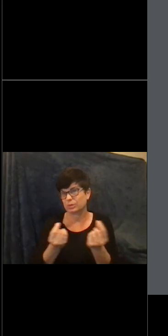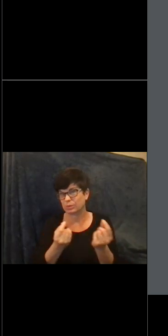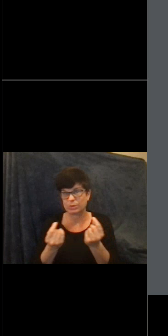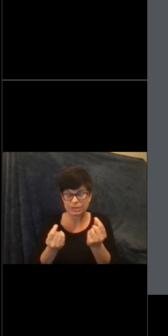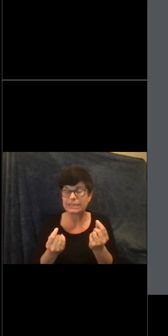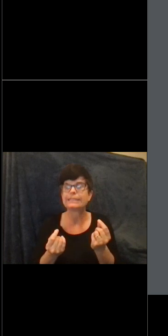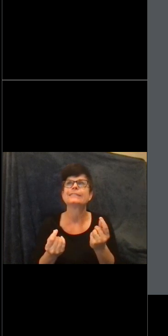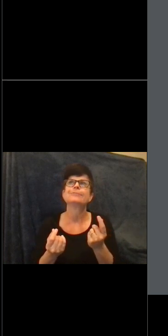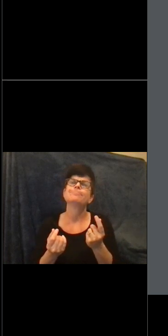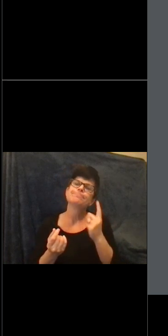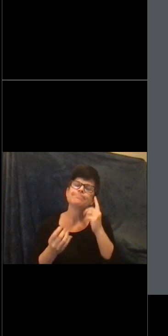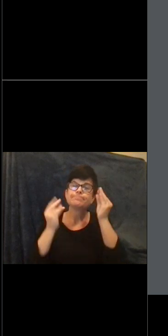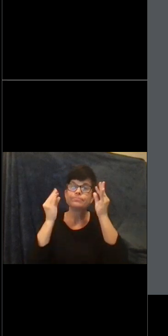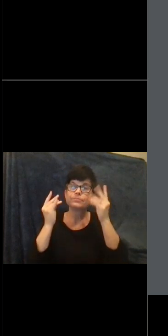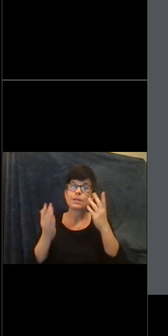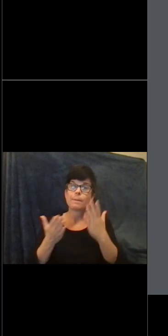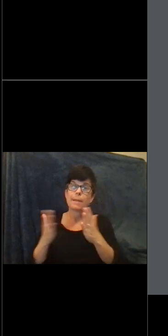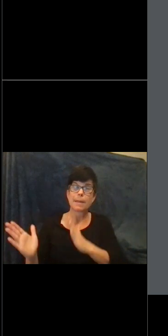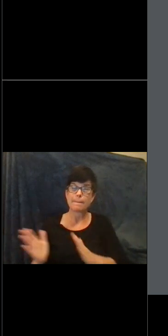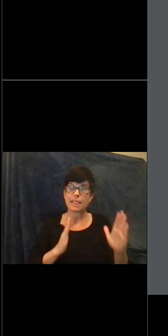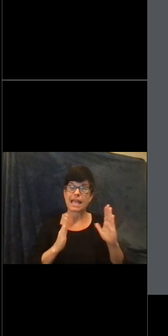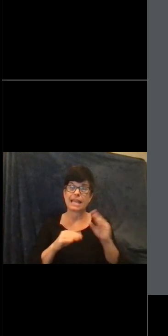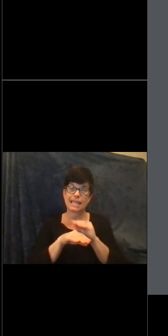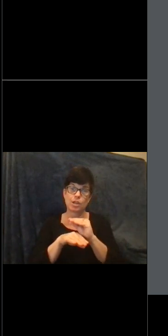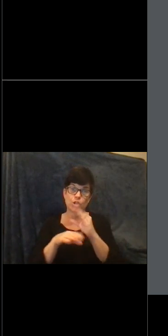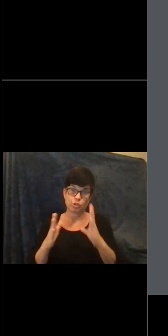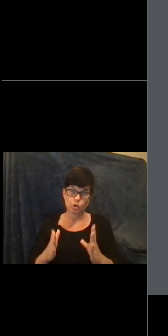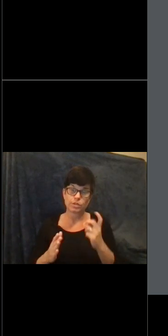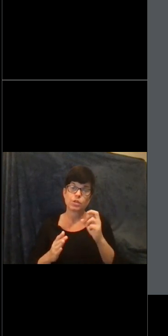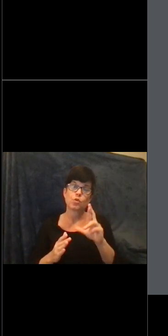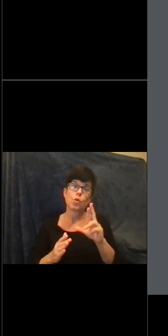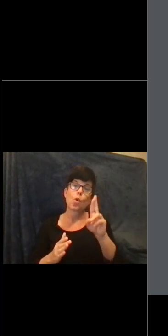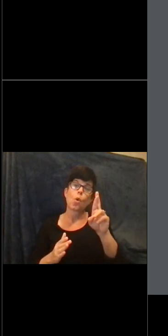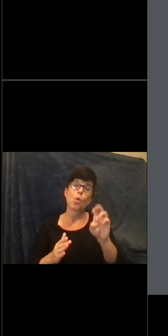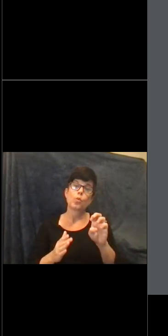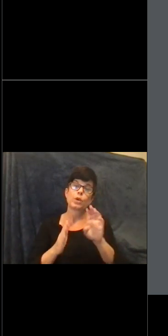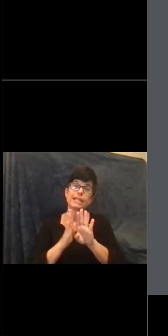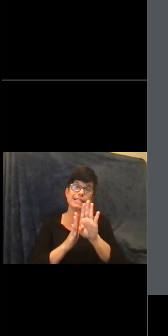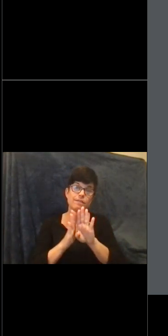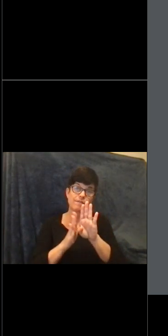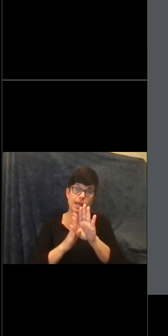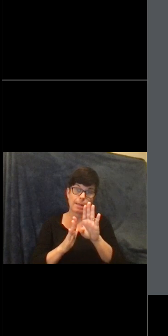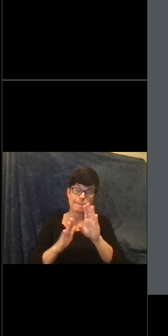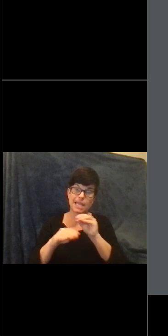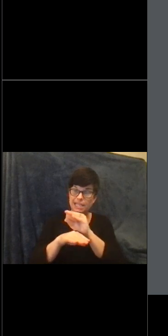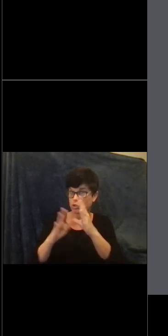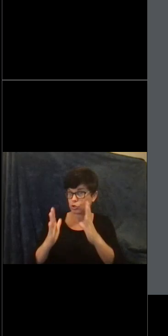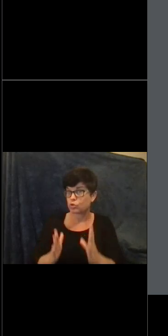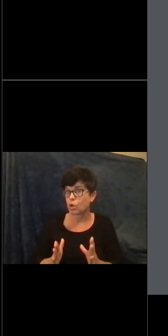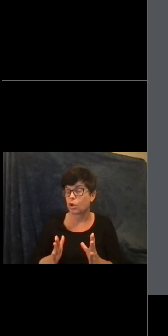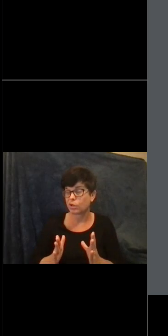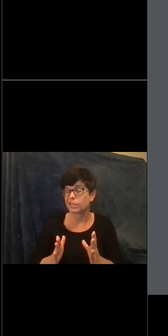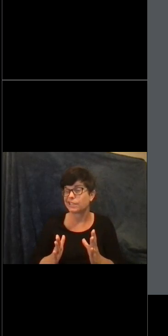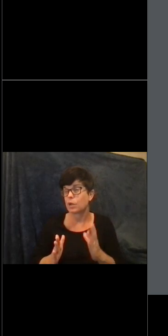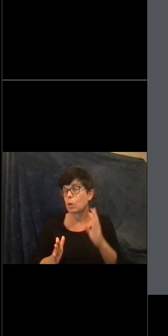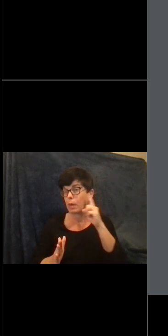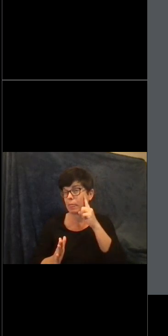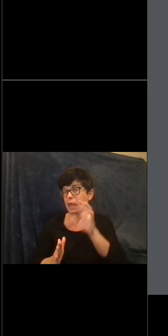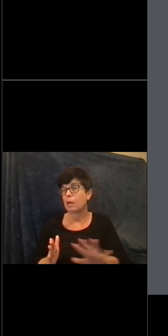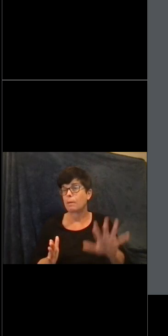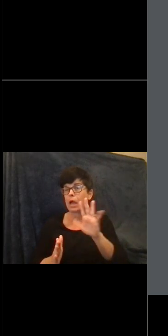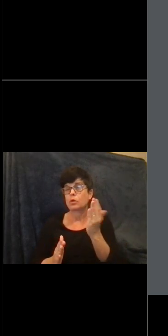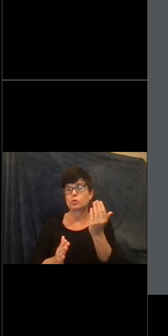is to get a planning consultant or redevelopment consultant to do this work. We are estimating it'll take approximately 12 to 15